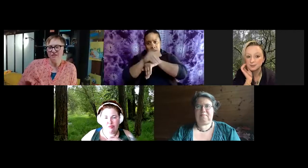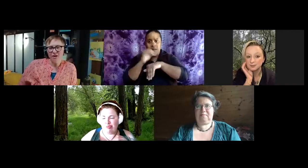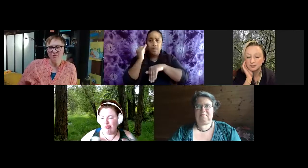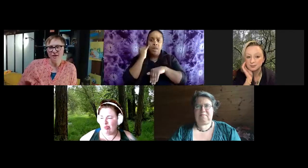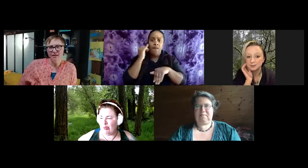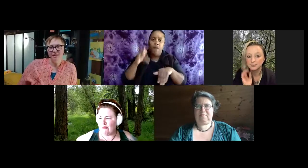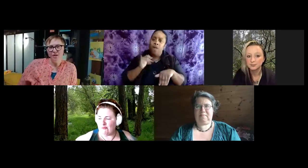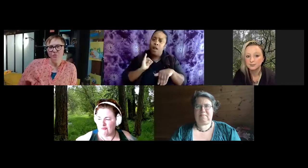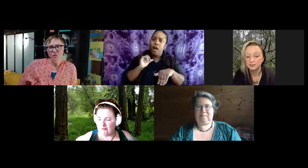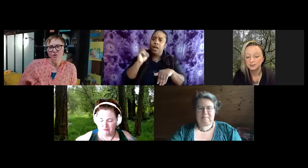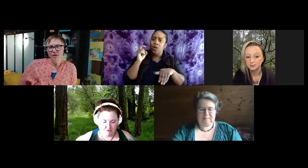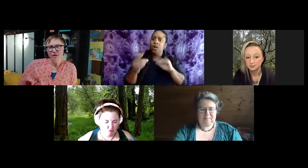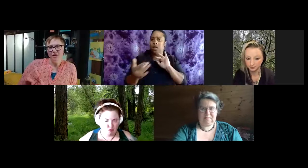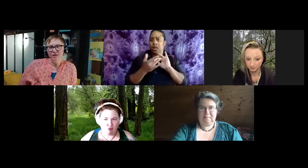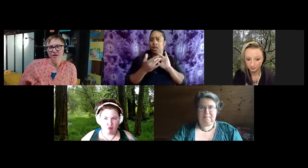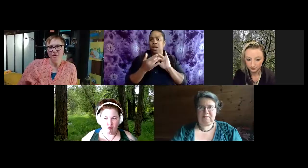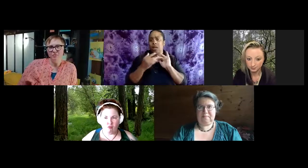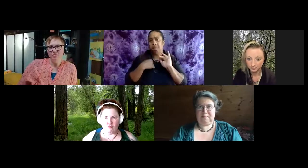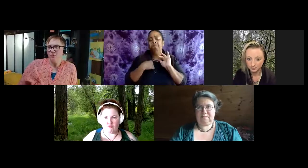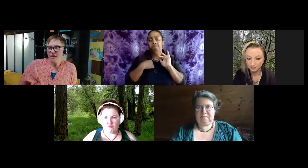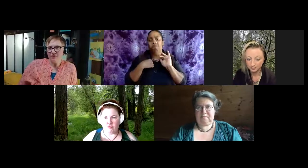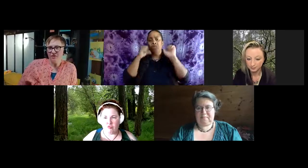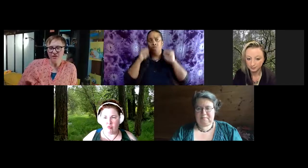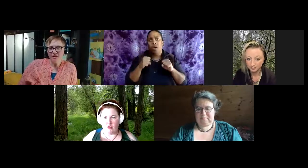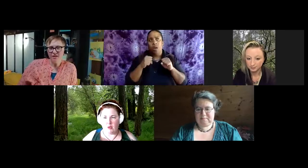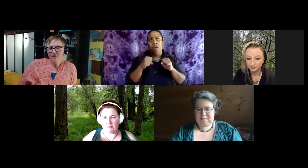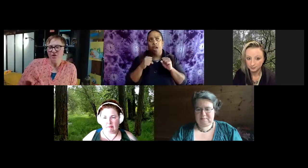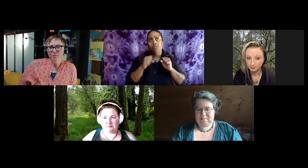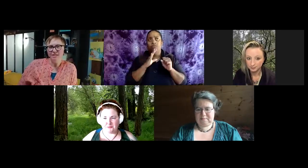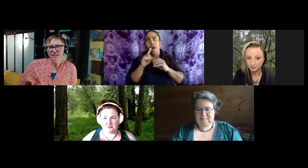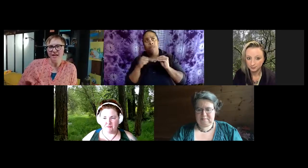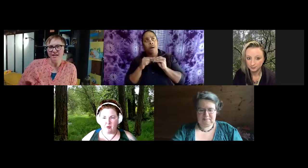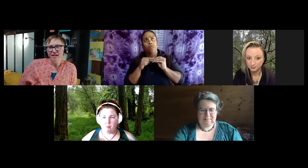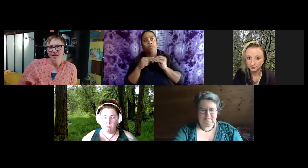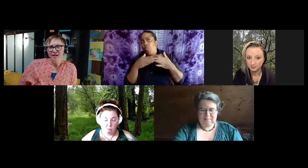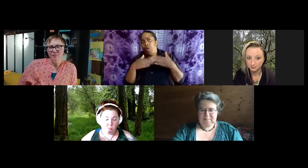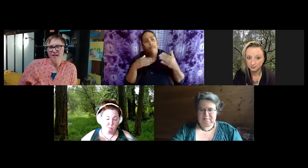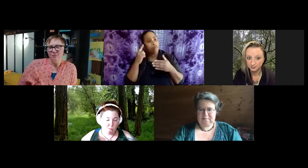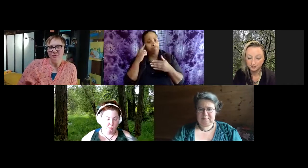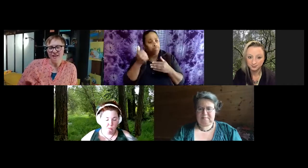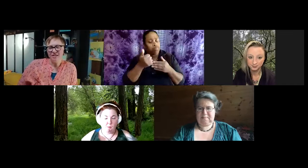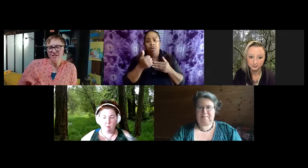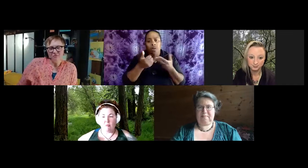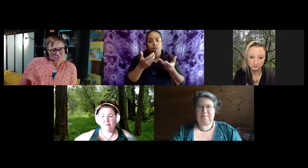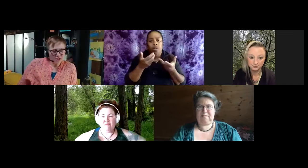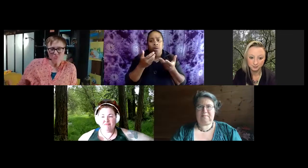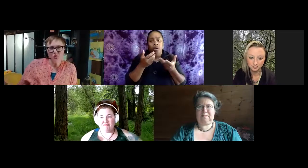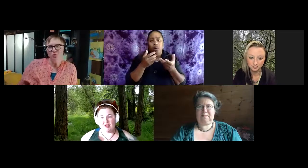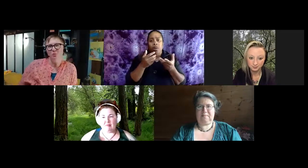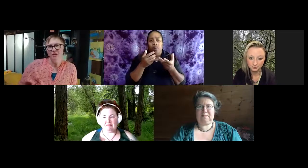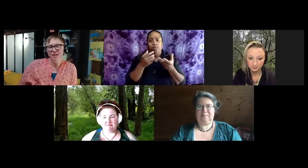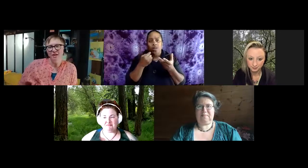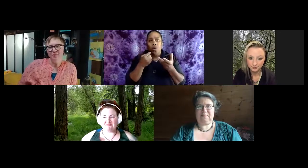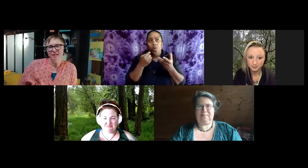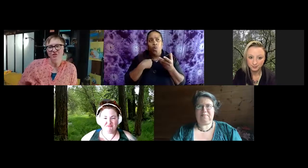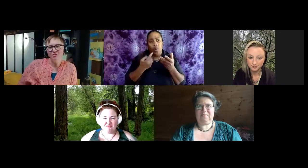out and talk about it, we'll talk about whatever it's on your mind tonight. And we'd love to get you moved